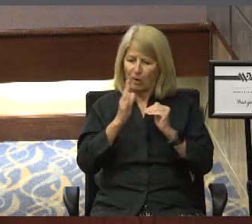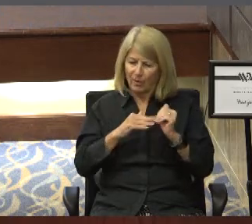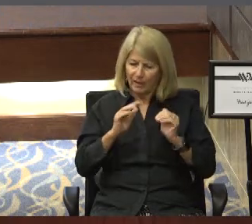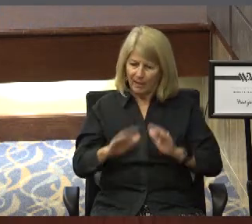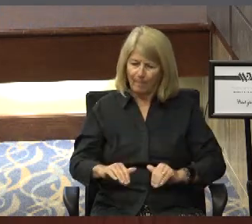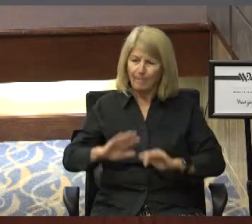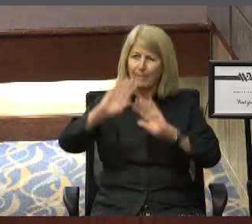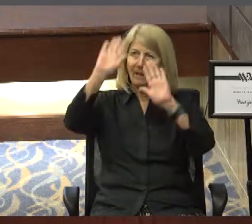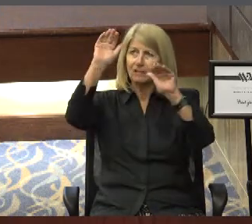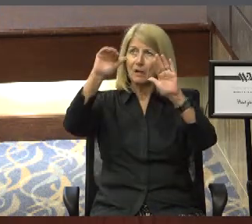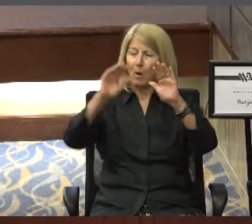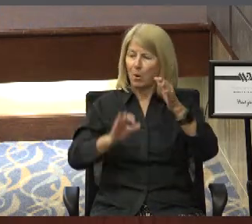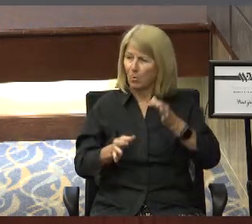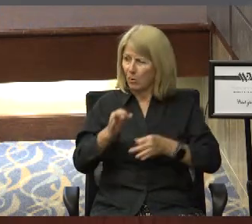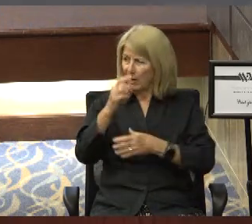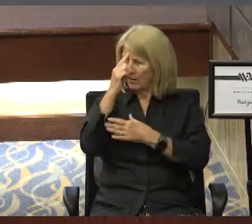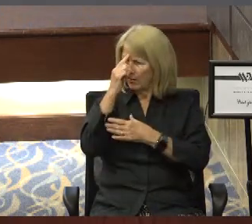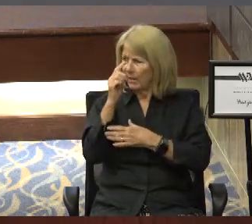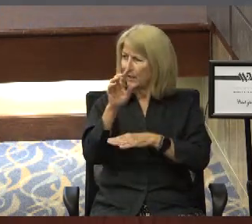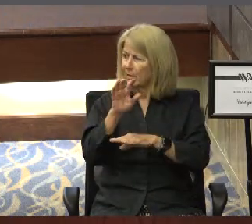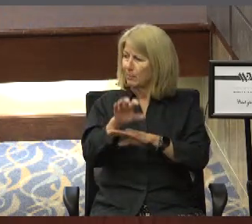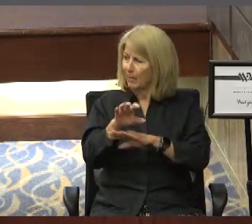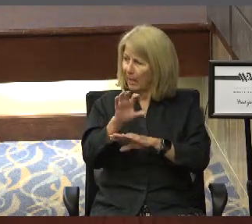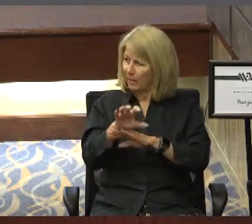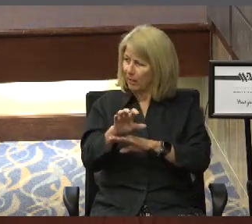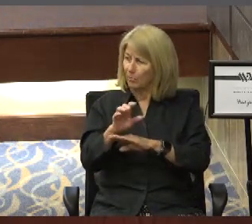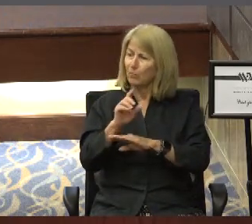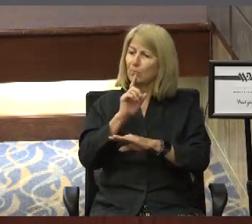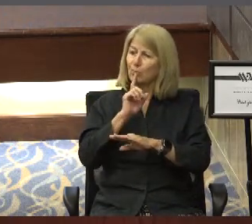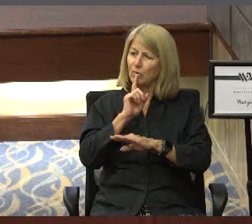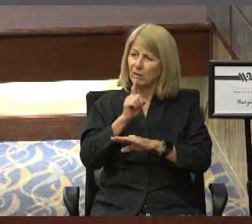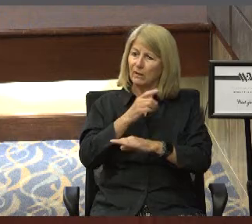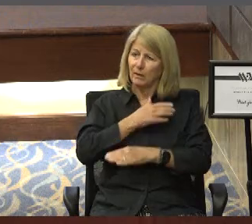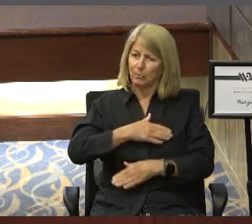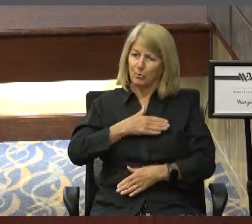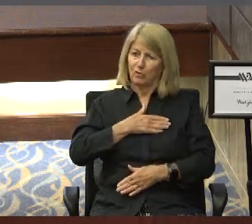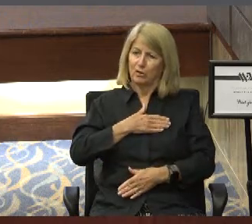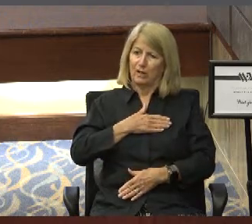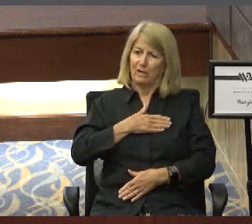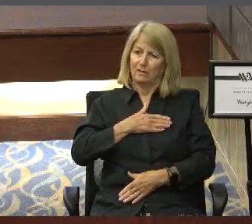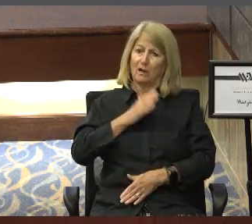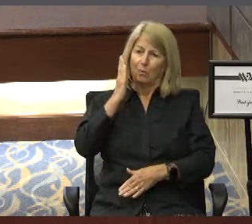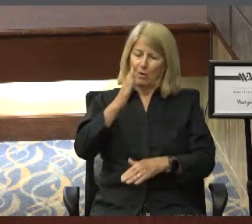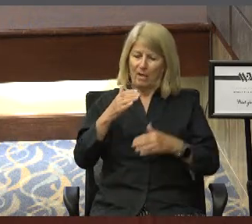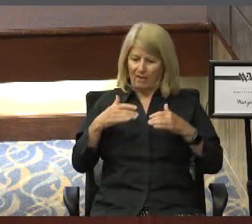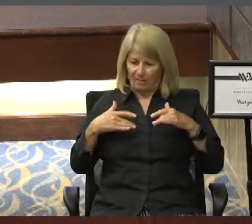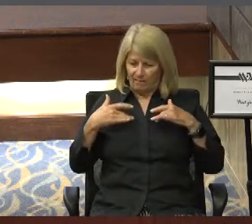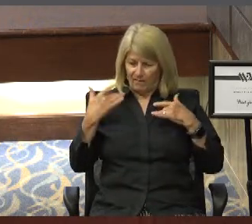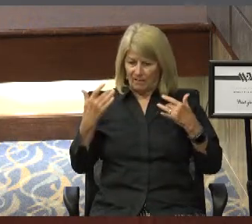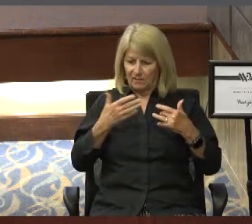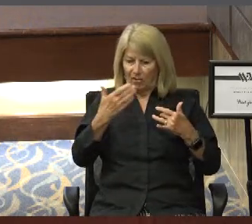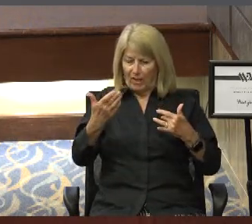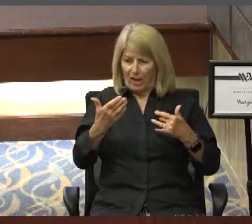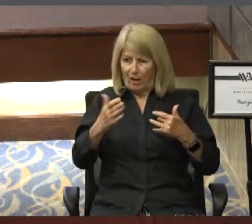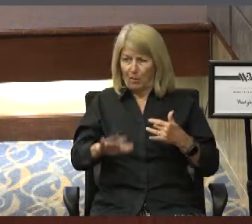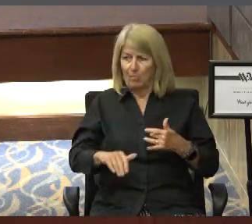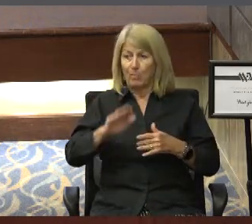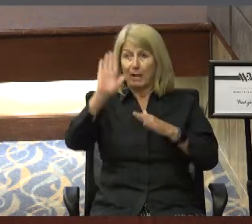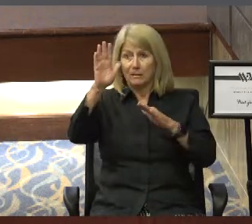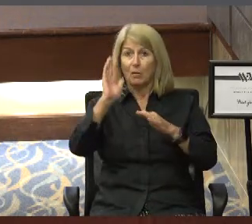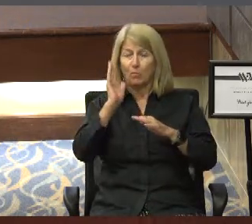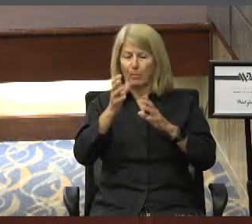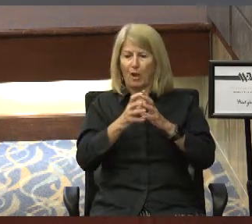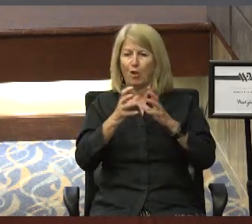think, and Baylor's commitment, I very much appreciate it, that we'll have more events there. Basketball is going to be a lot. It's going to be